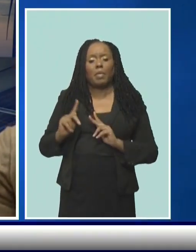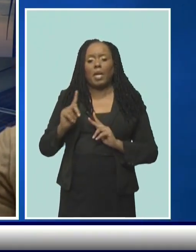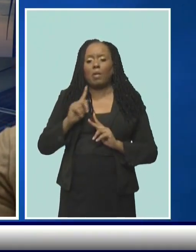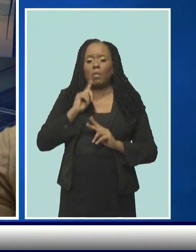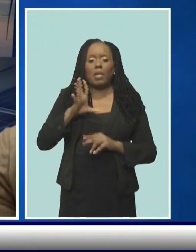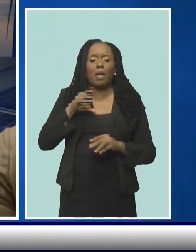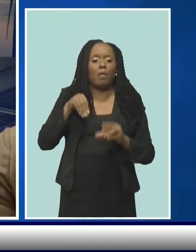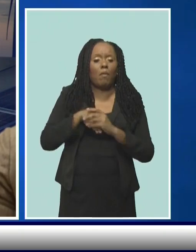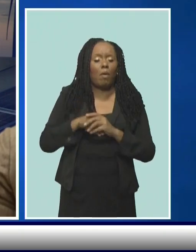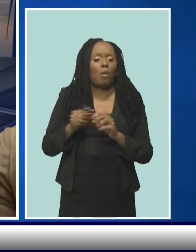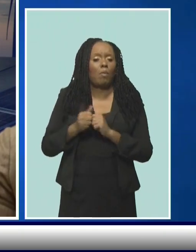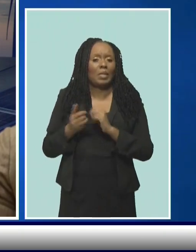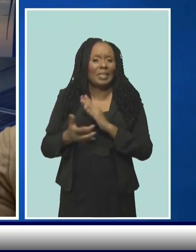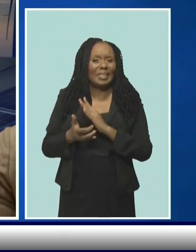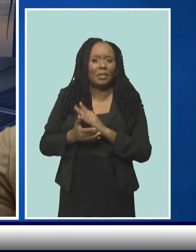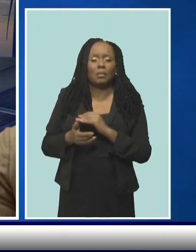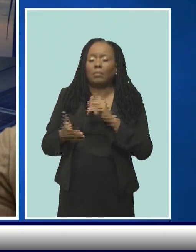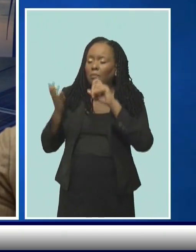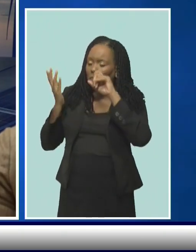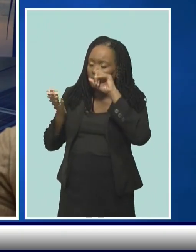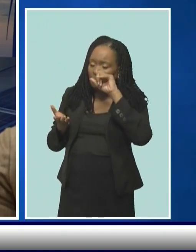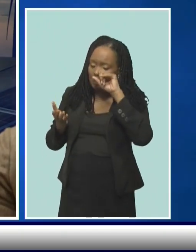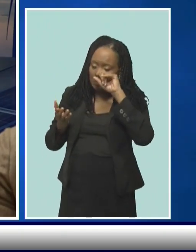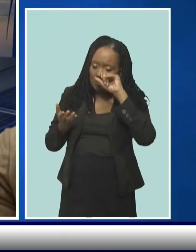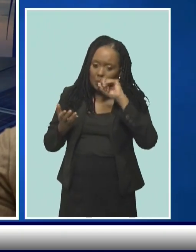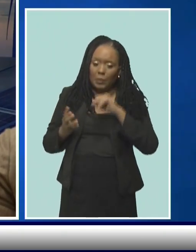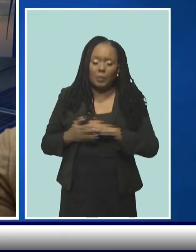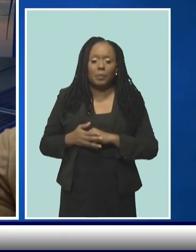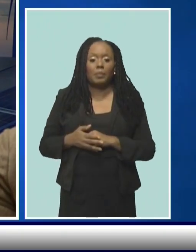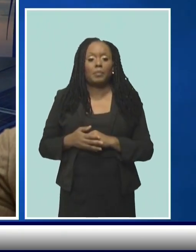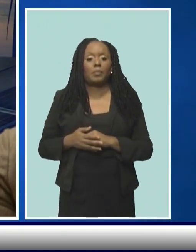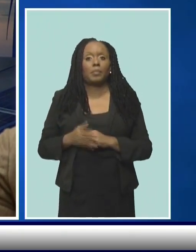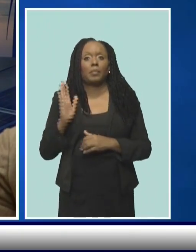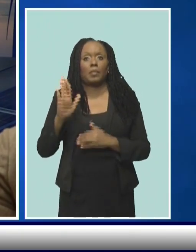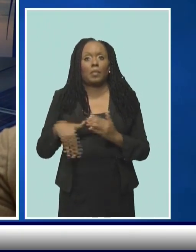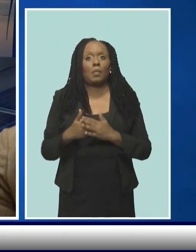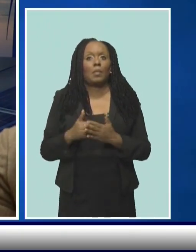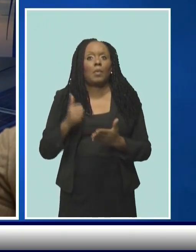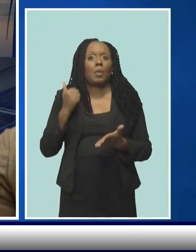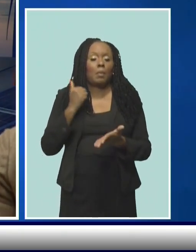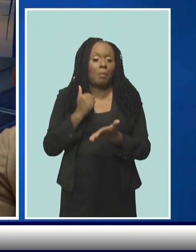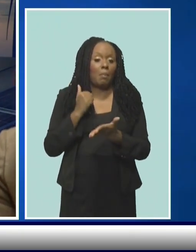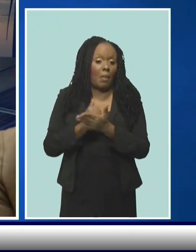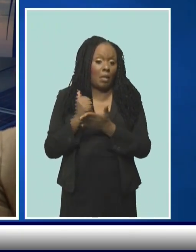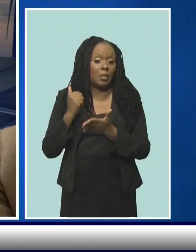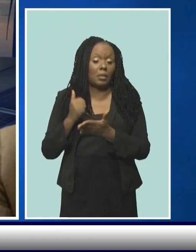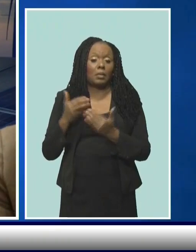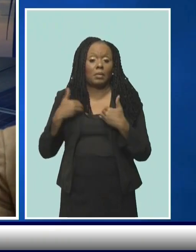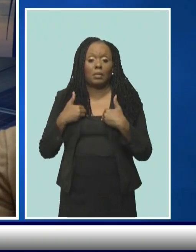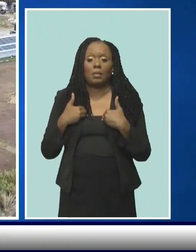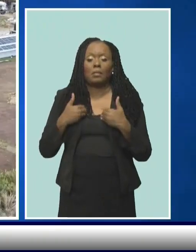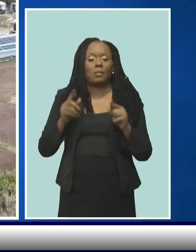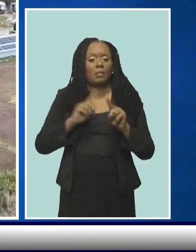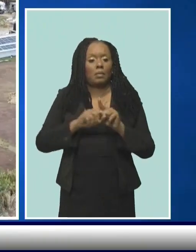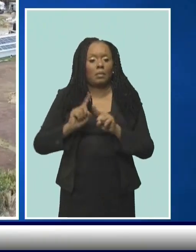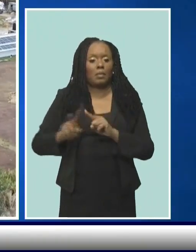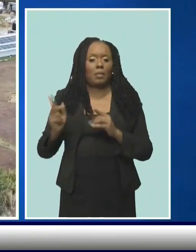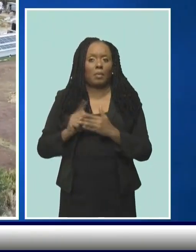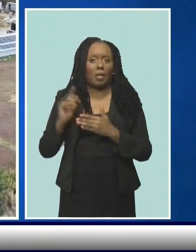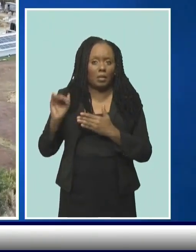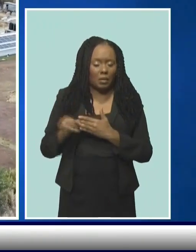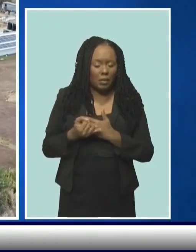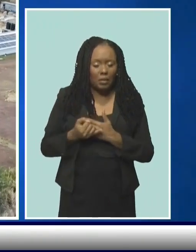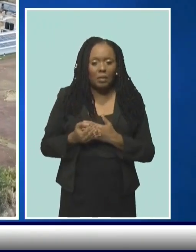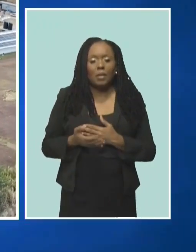storage issue, as I mentioned before, every bank has a pipeline of projects that are ready to go. So as long as we